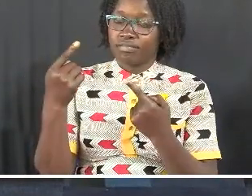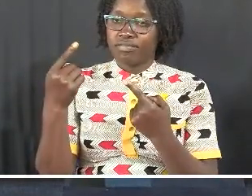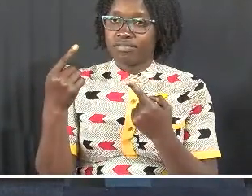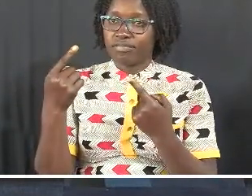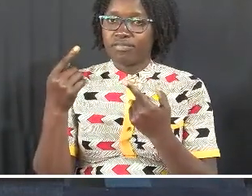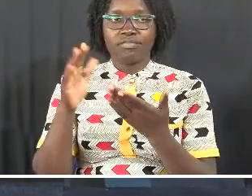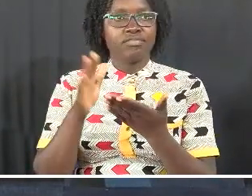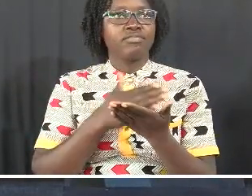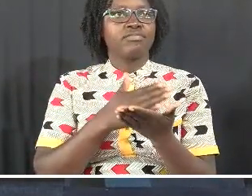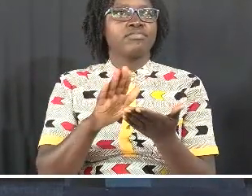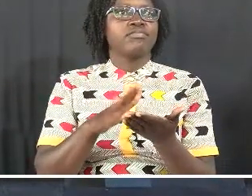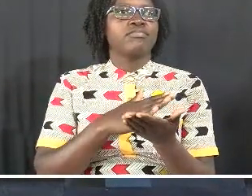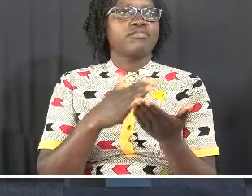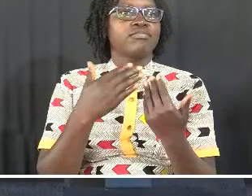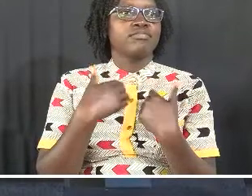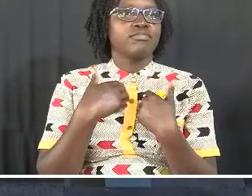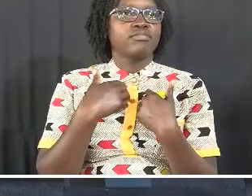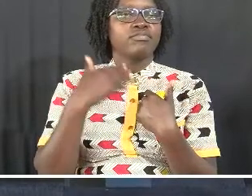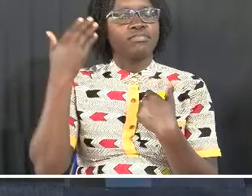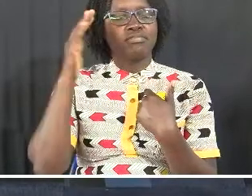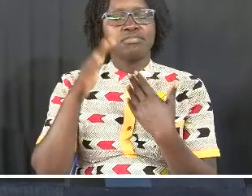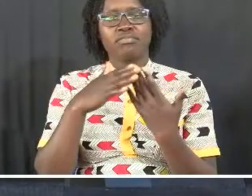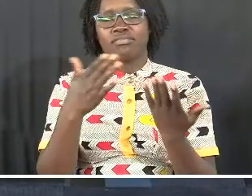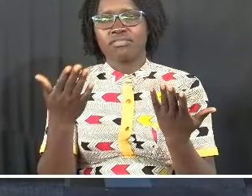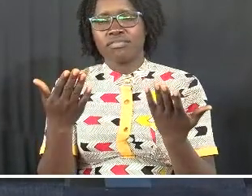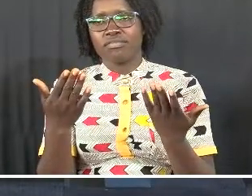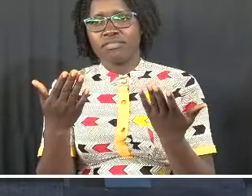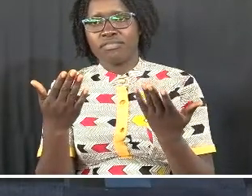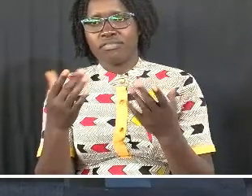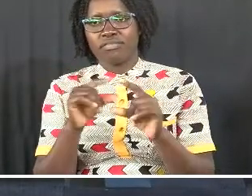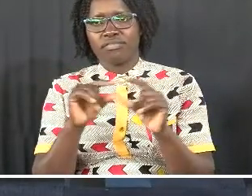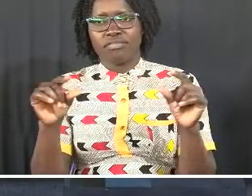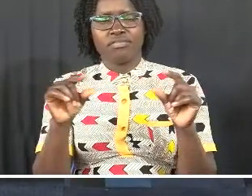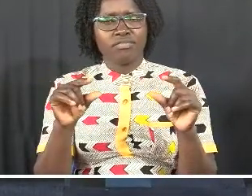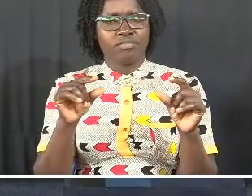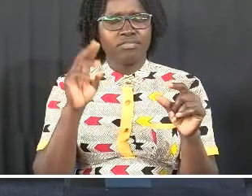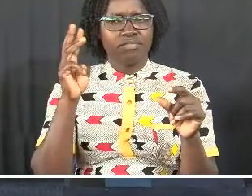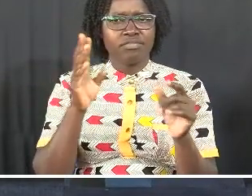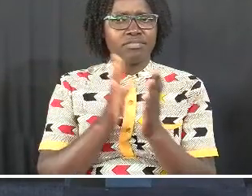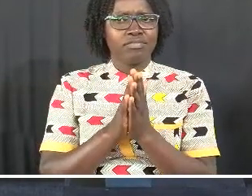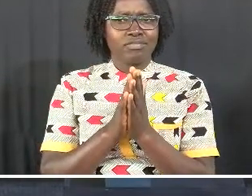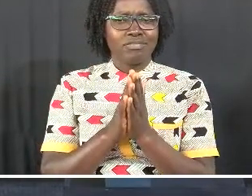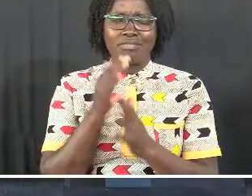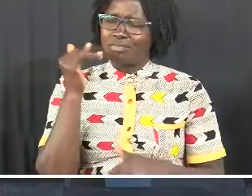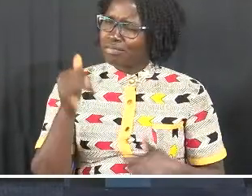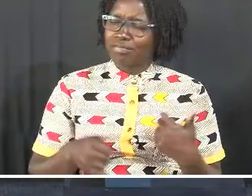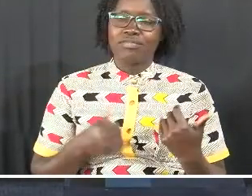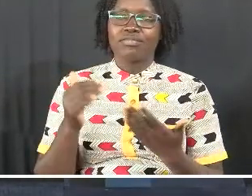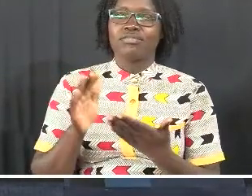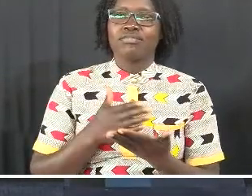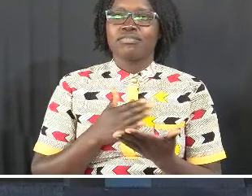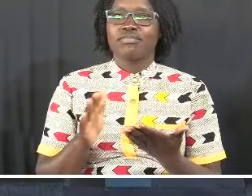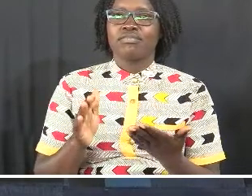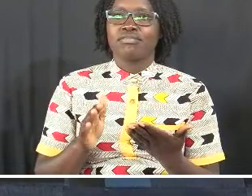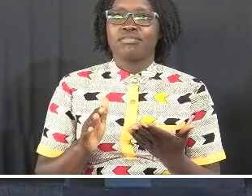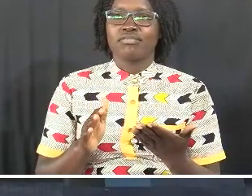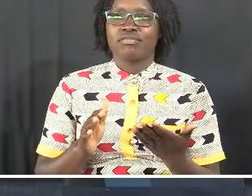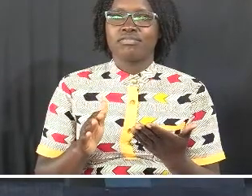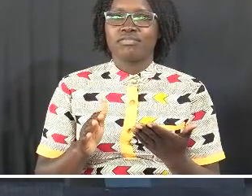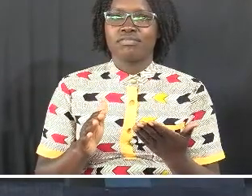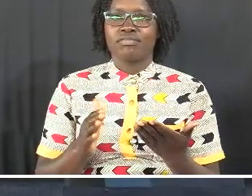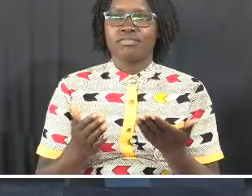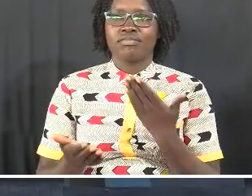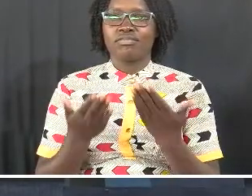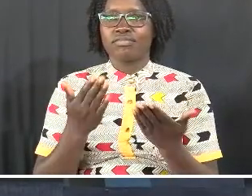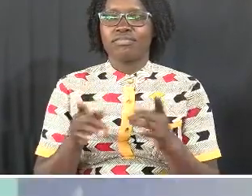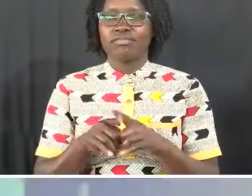will sing a song. I don't know how the stanza will go, but it will be a joyous one. Pengine itafanana na ile ya